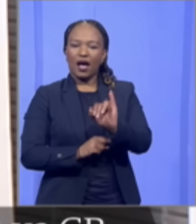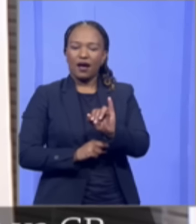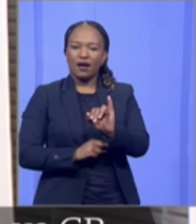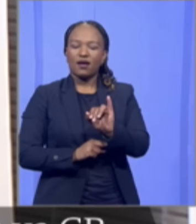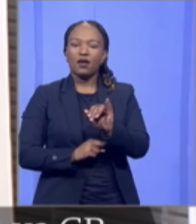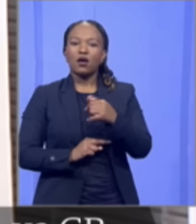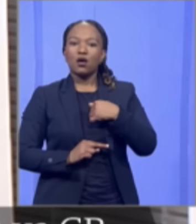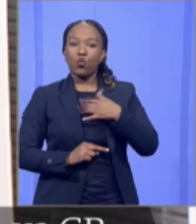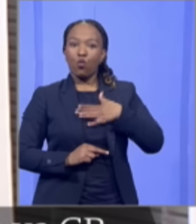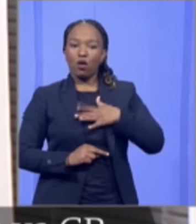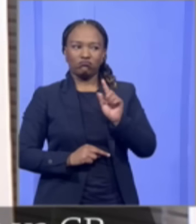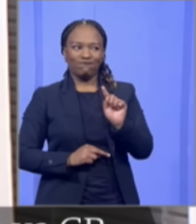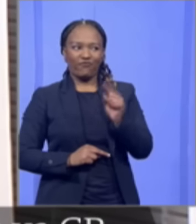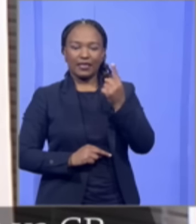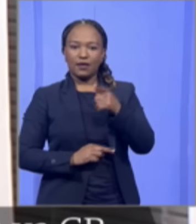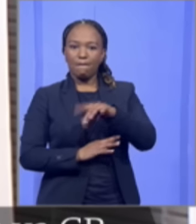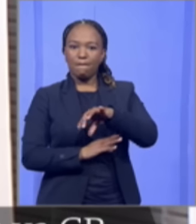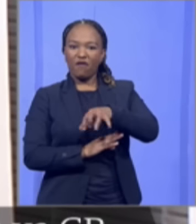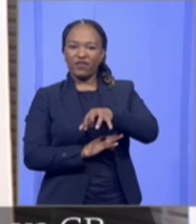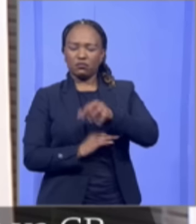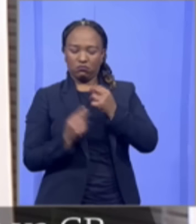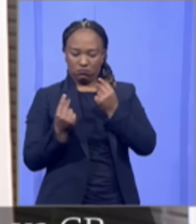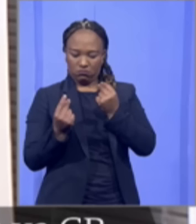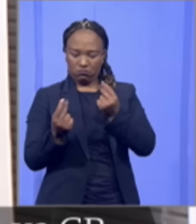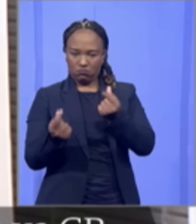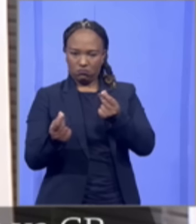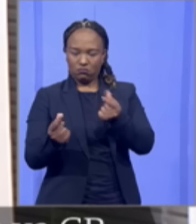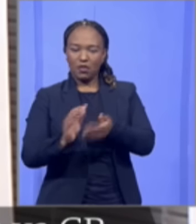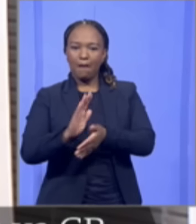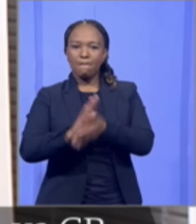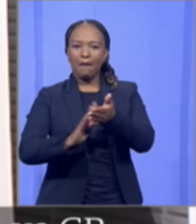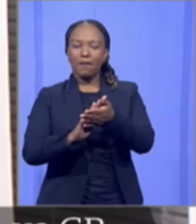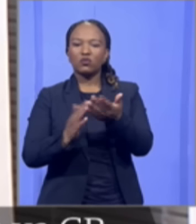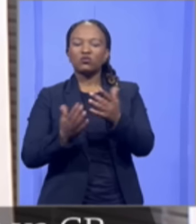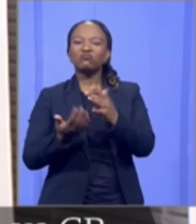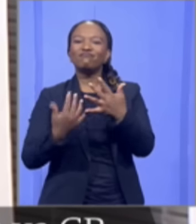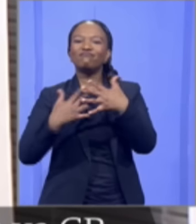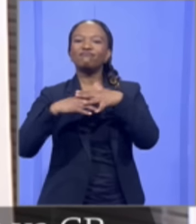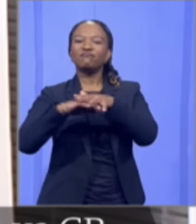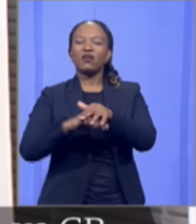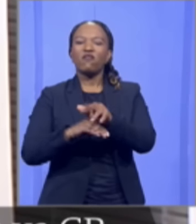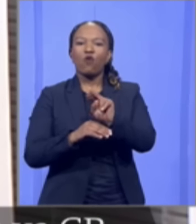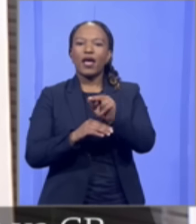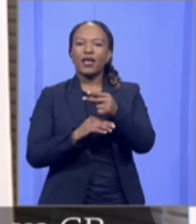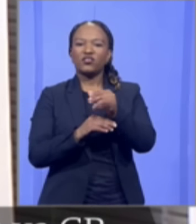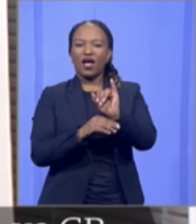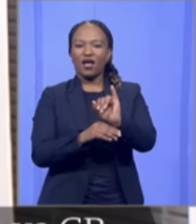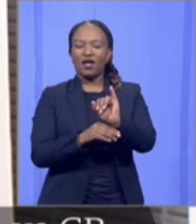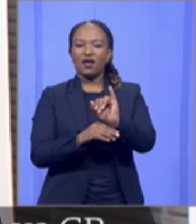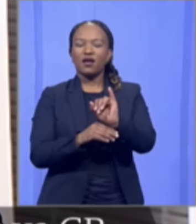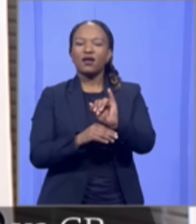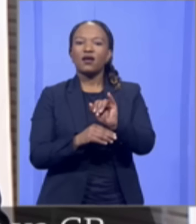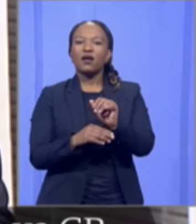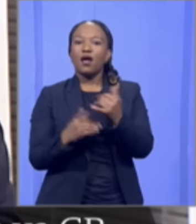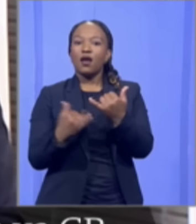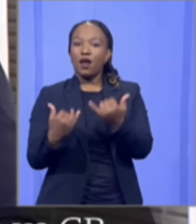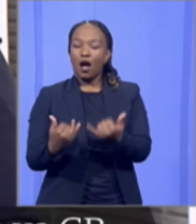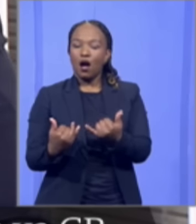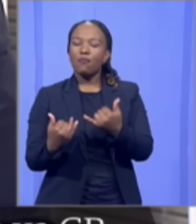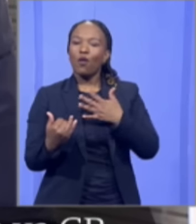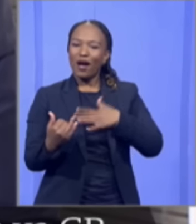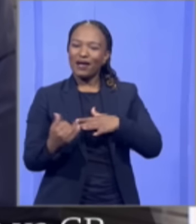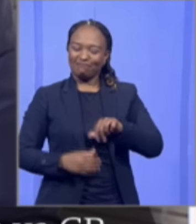to be the first province to move with speed in the implementation of NHI, and I'm proud to